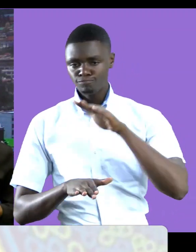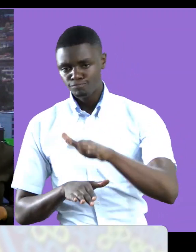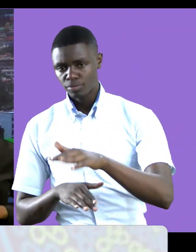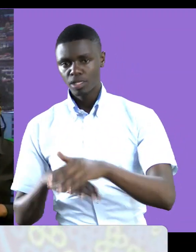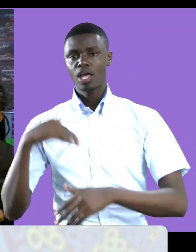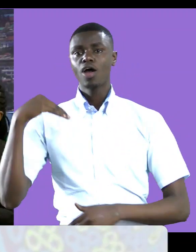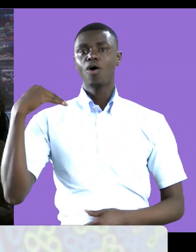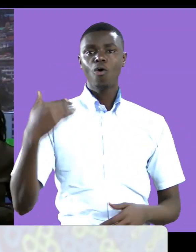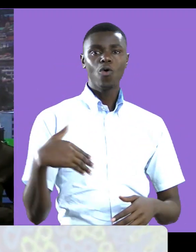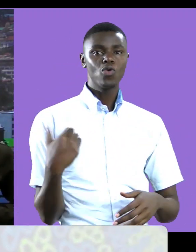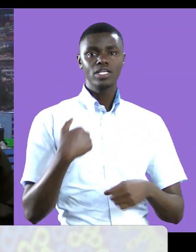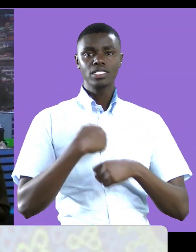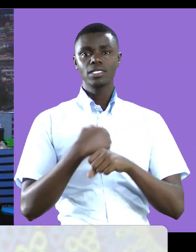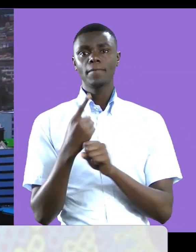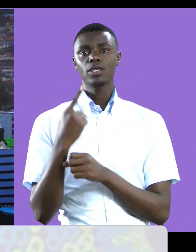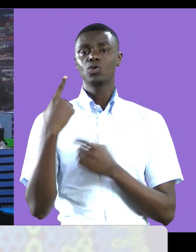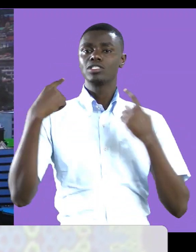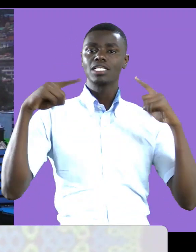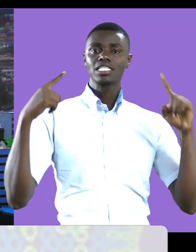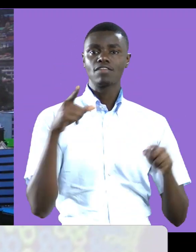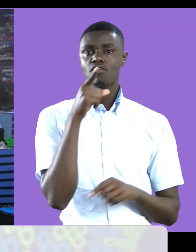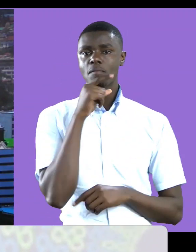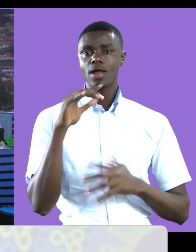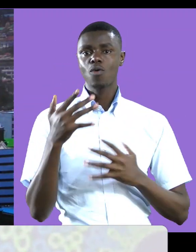always make you a successful man or woman.